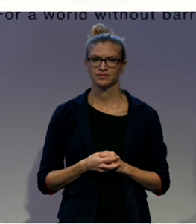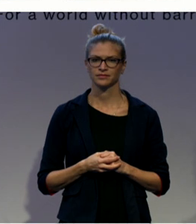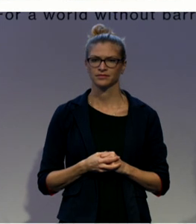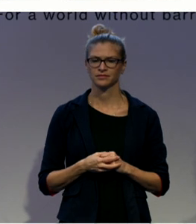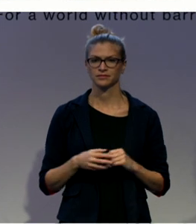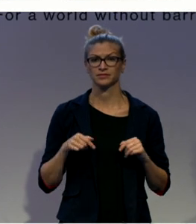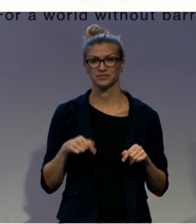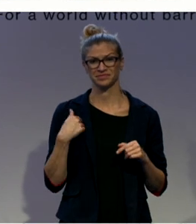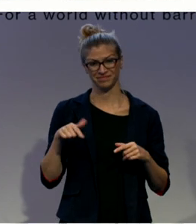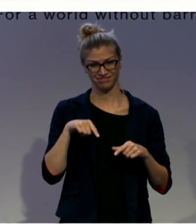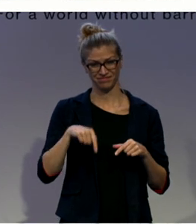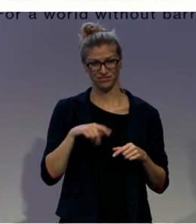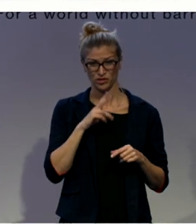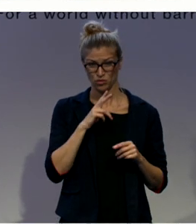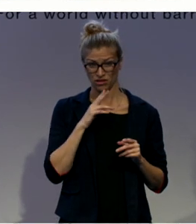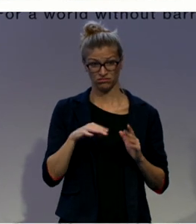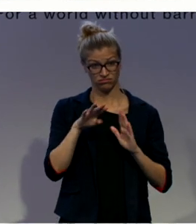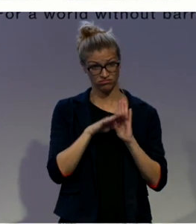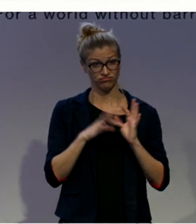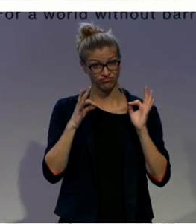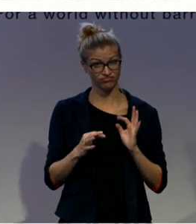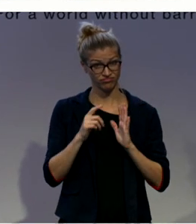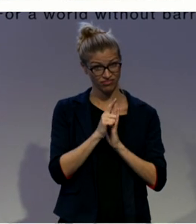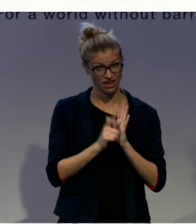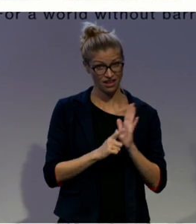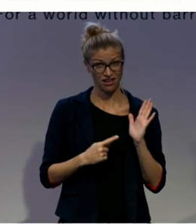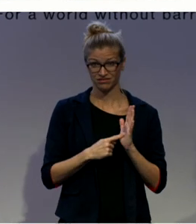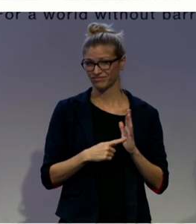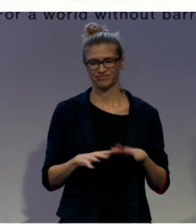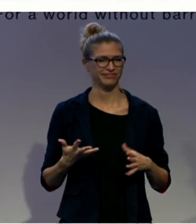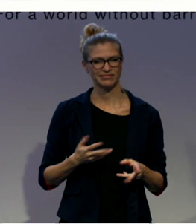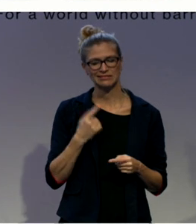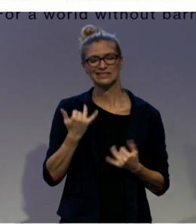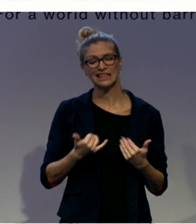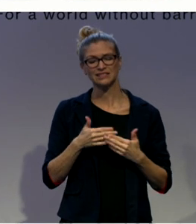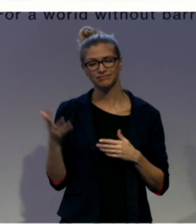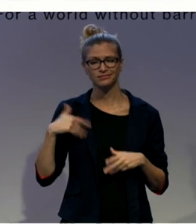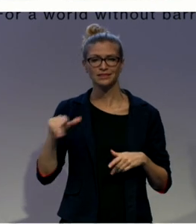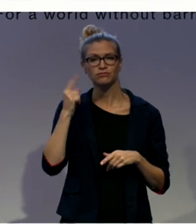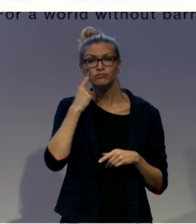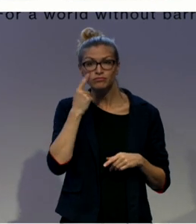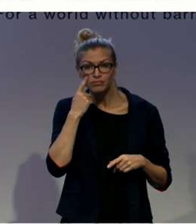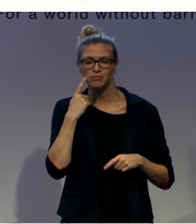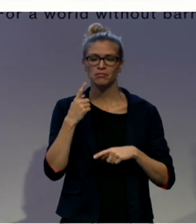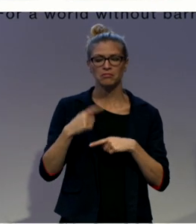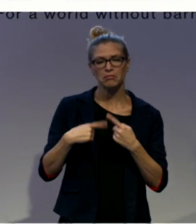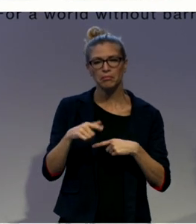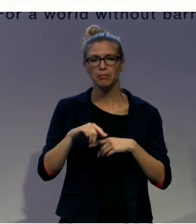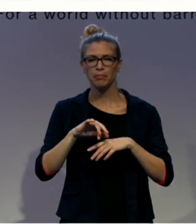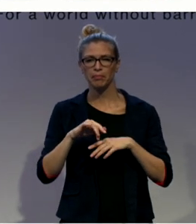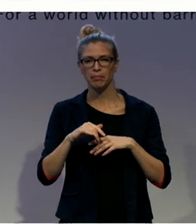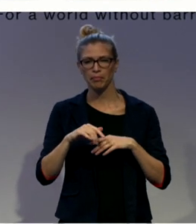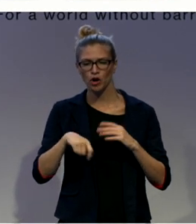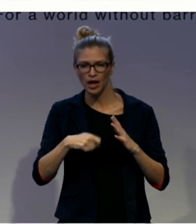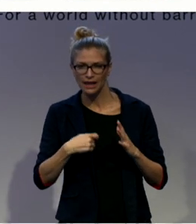yet. However, they're running a pilot with 10 people with disability, and they are